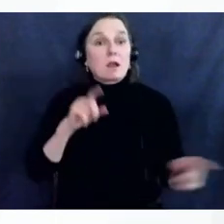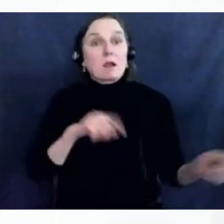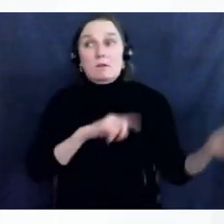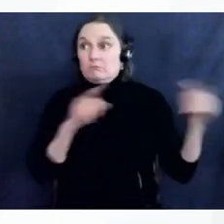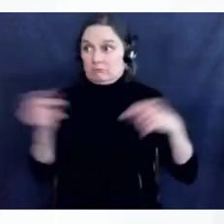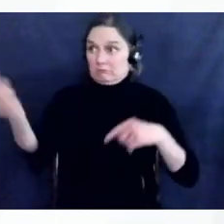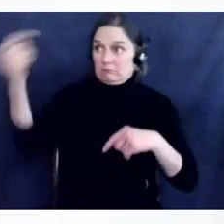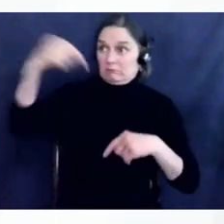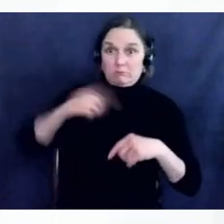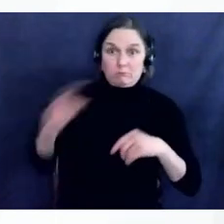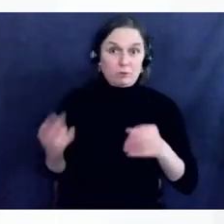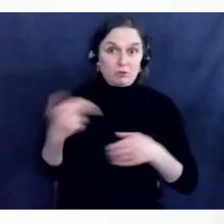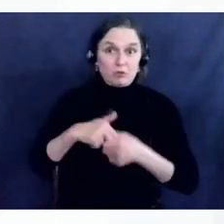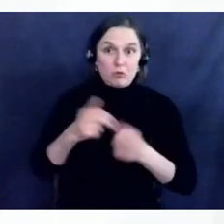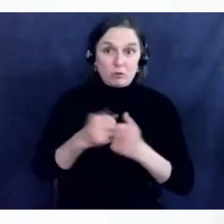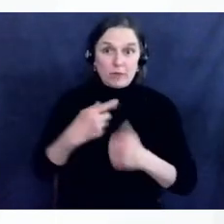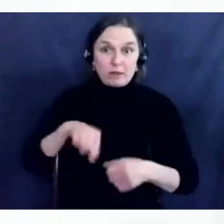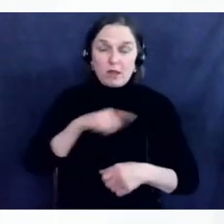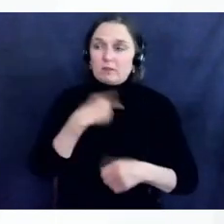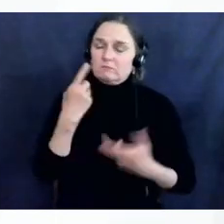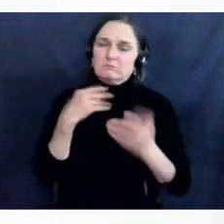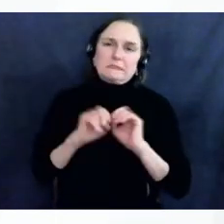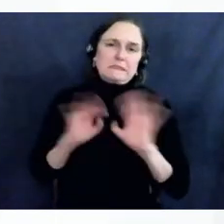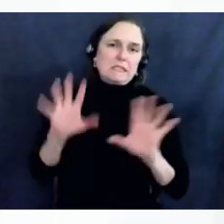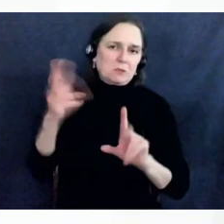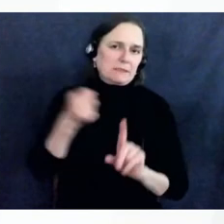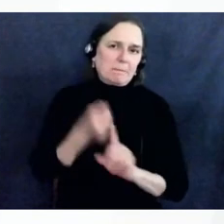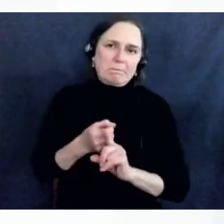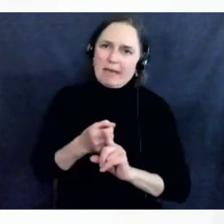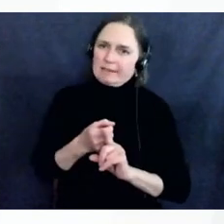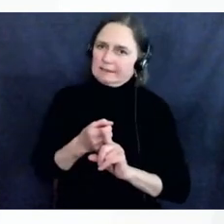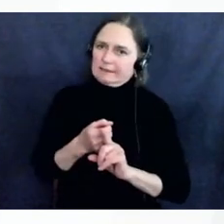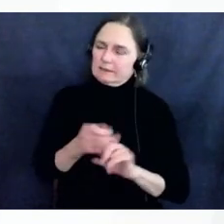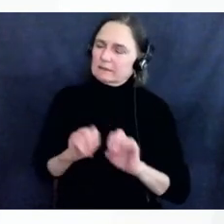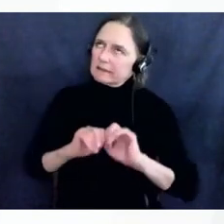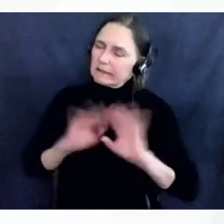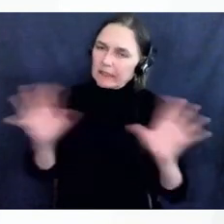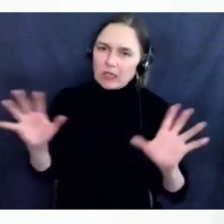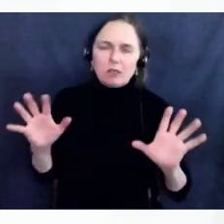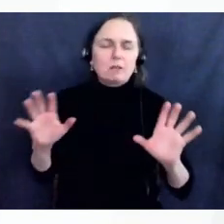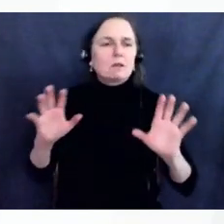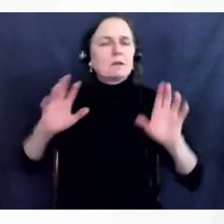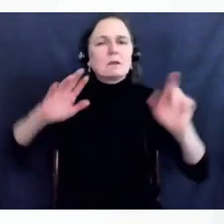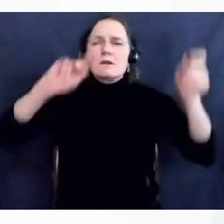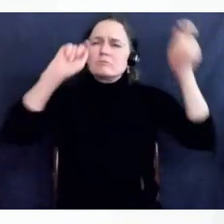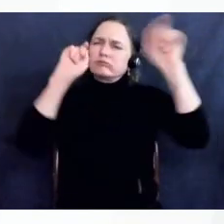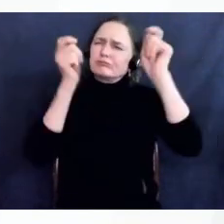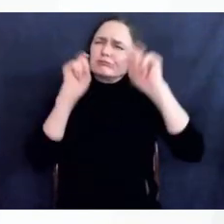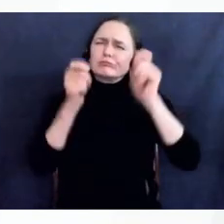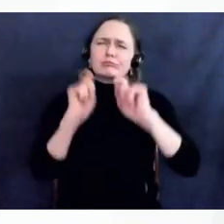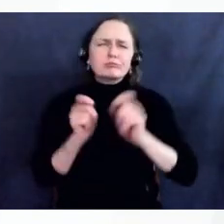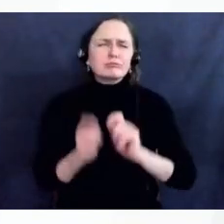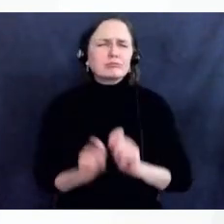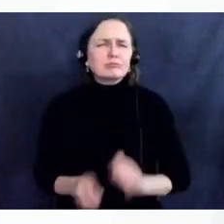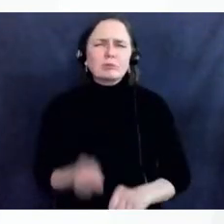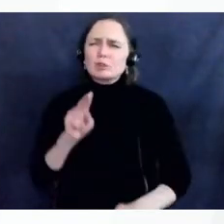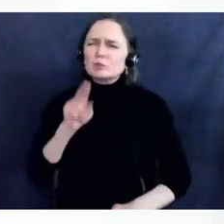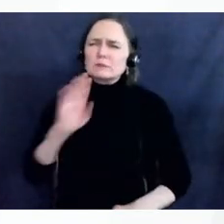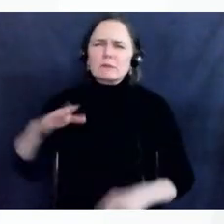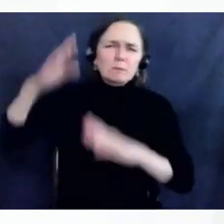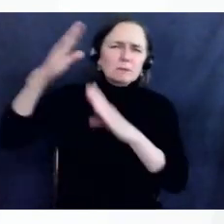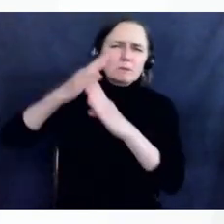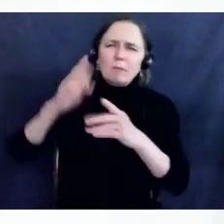impact. He's begun a transformation of the UW from top to bottom, both finances, academics, and